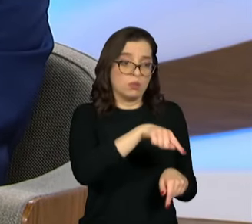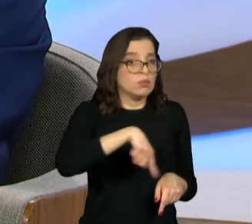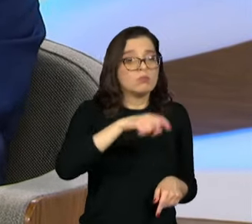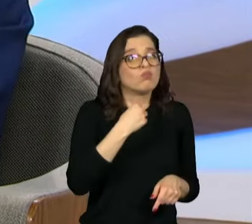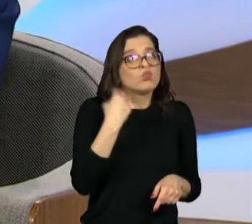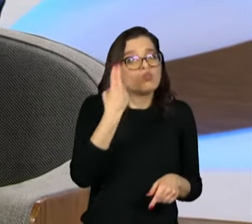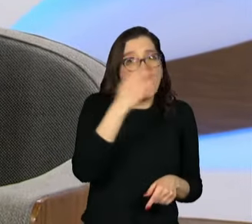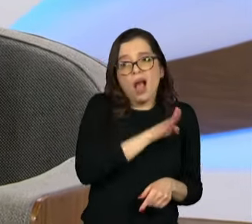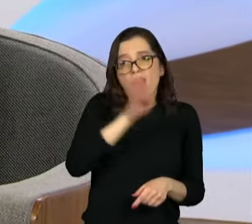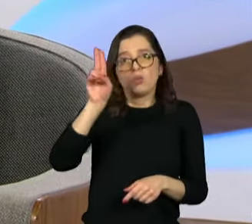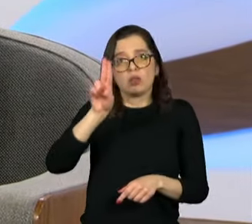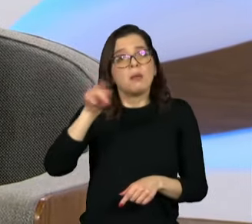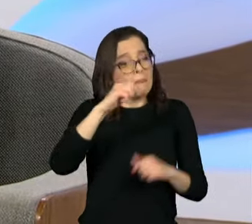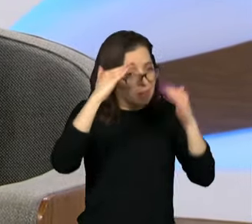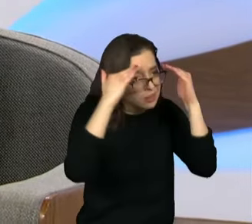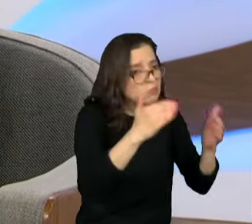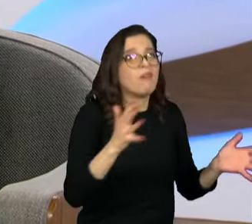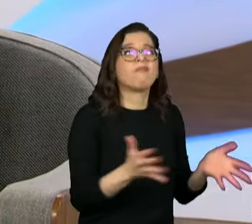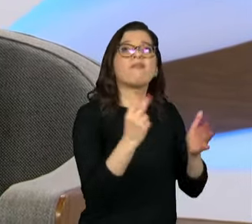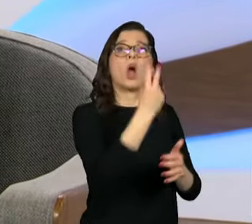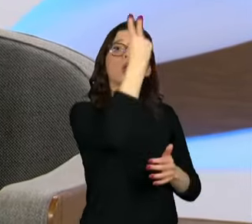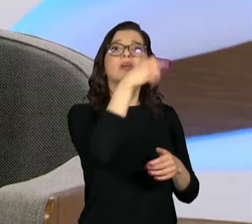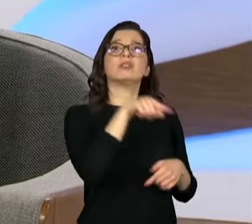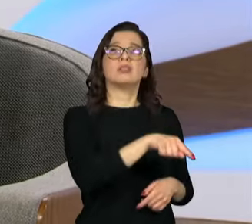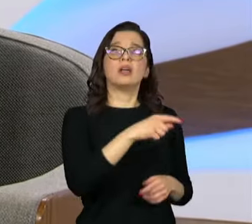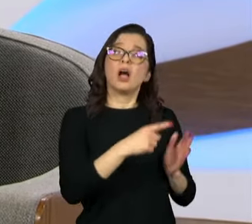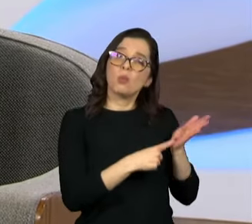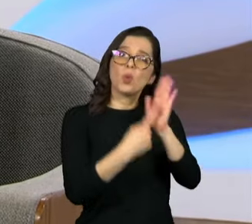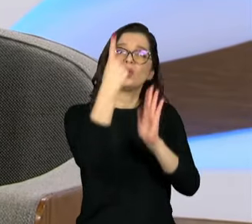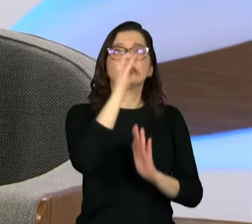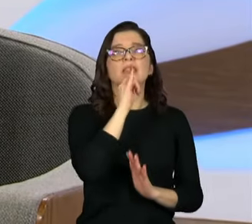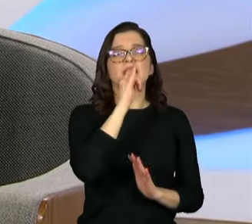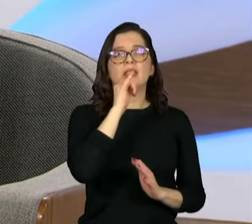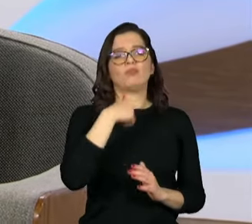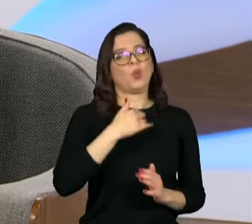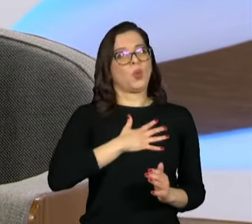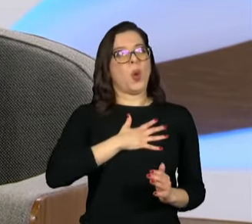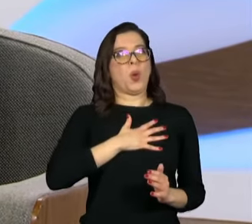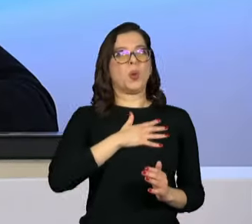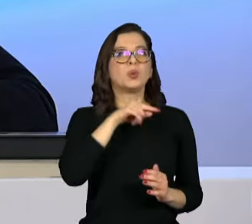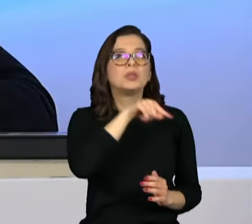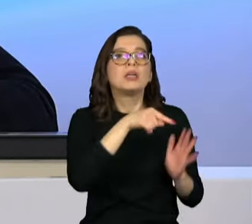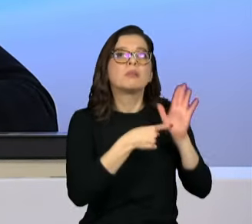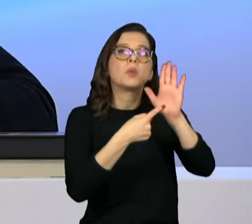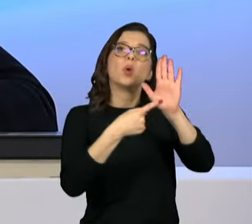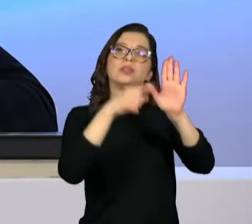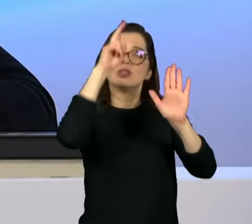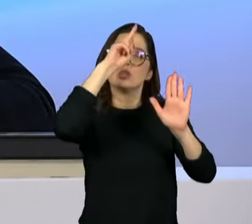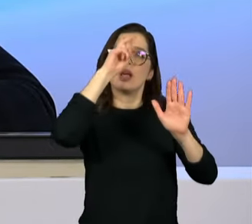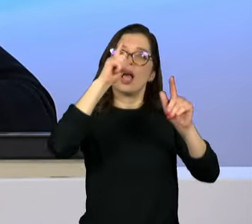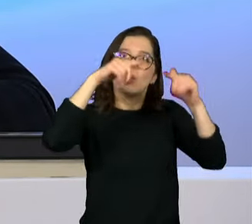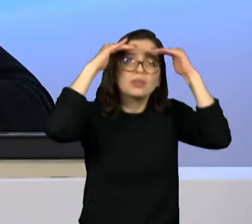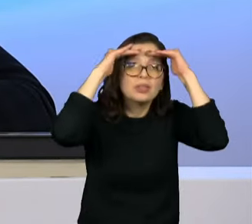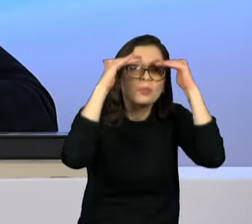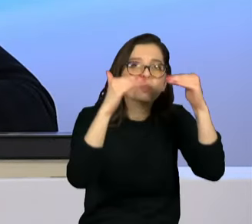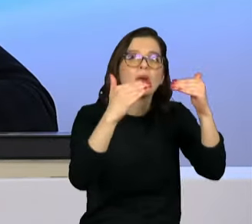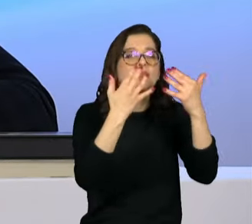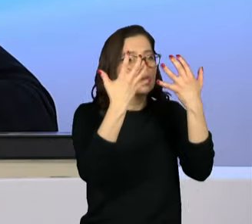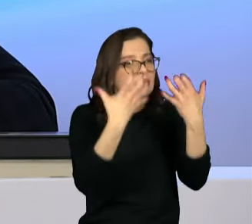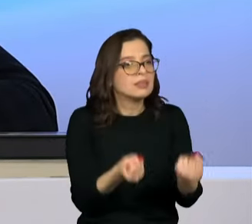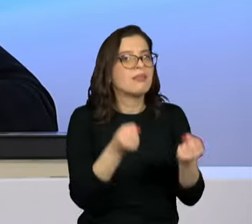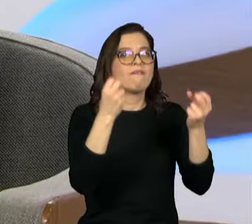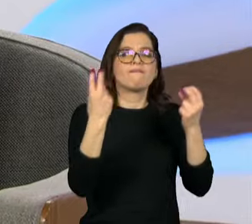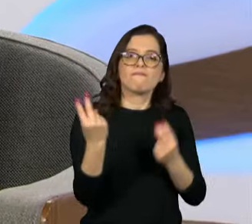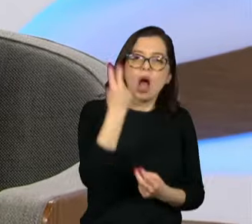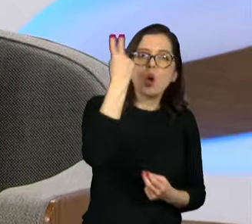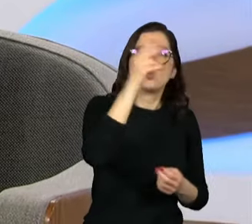to university. One of my favorite examples historically of this civic role of worker respect